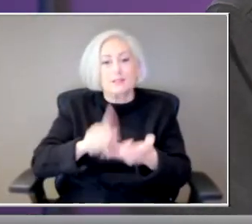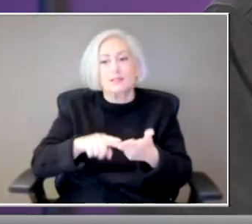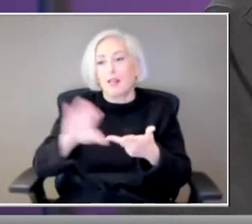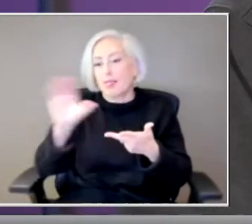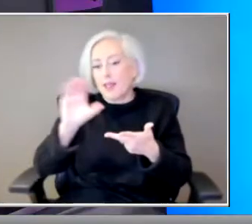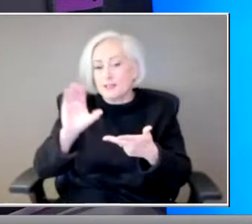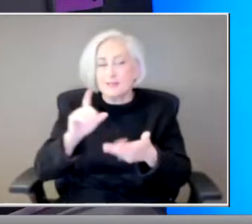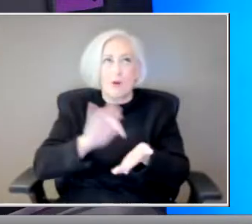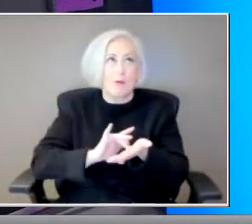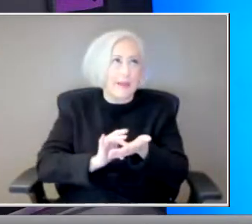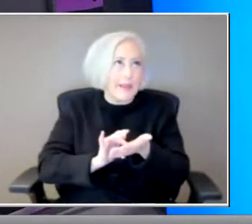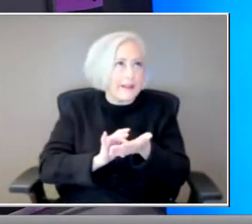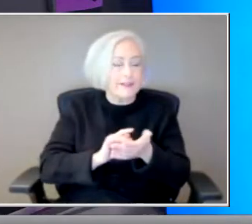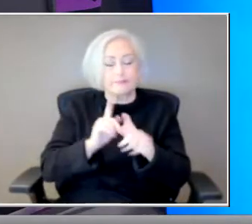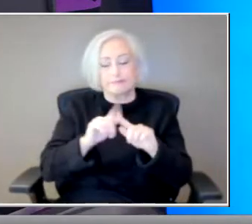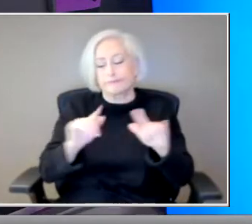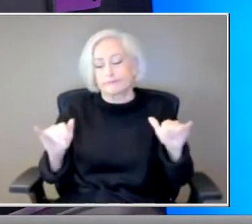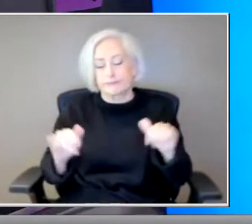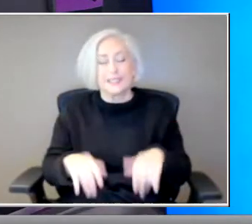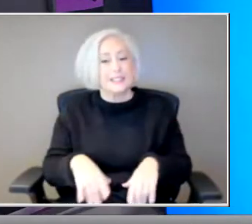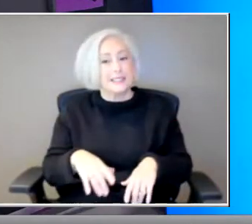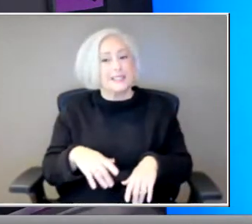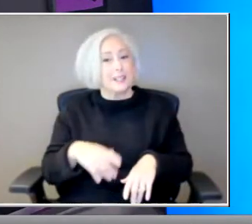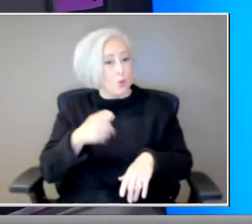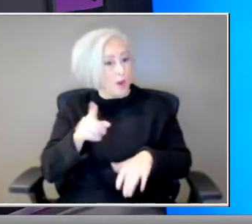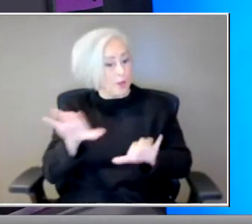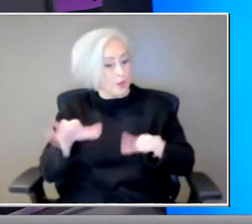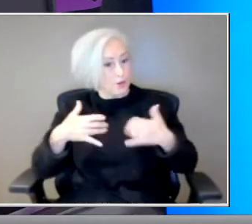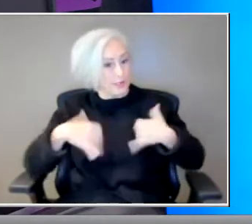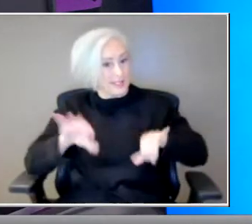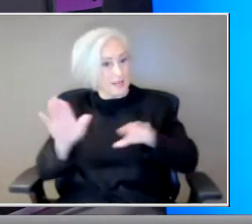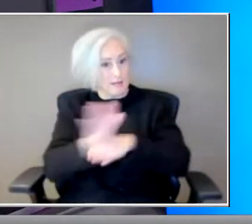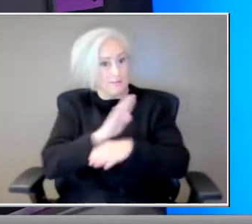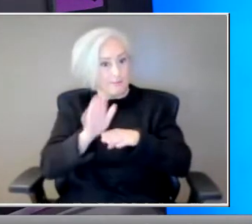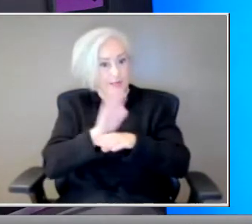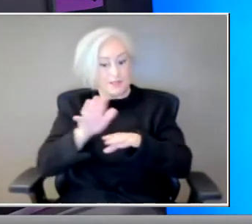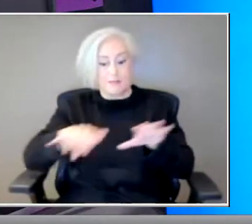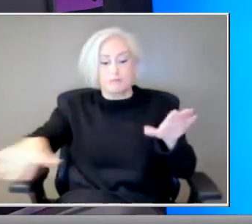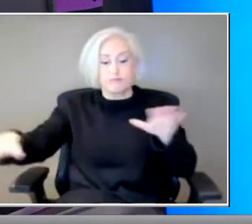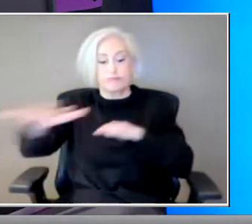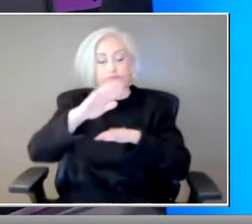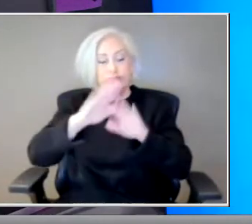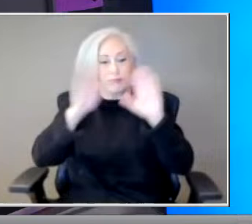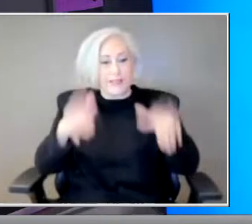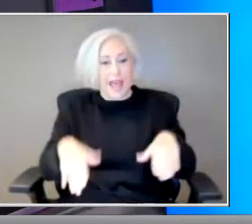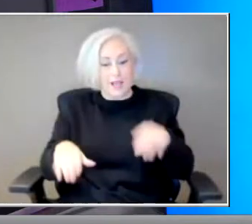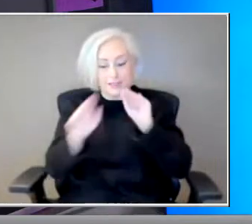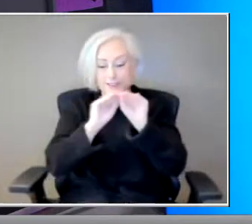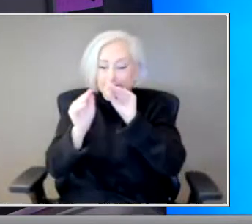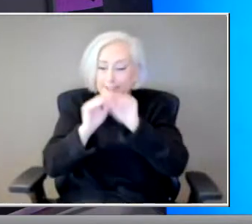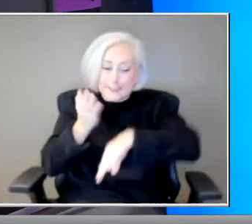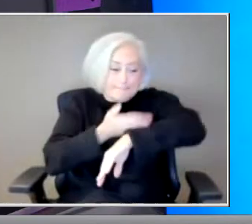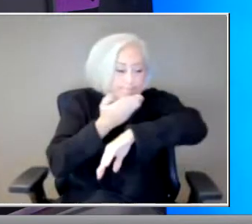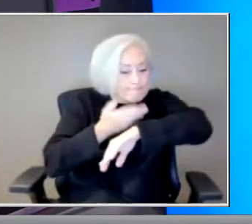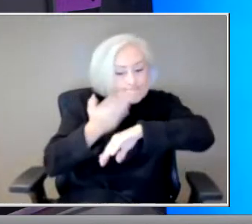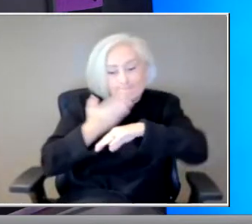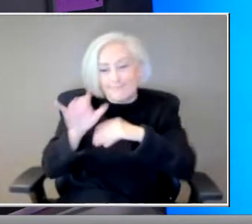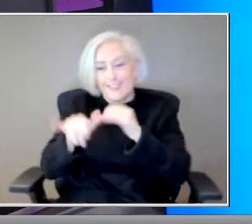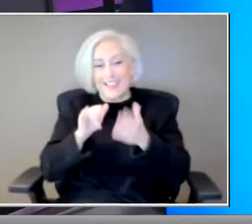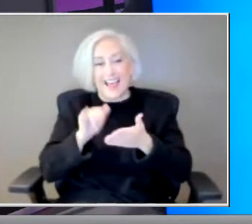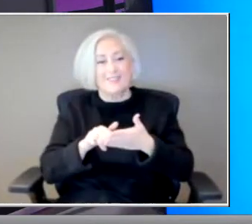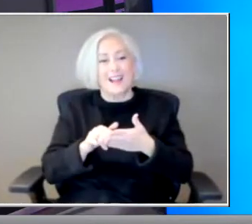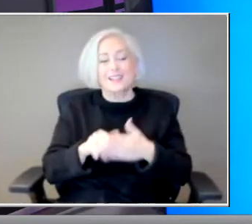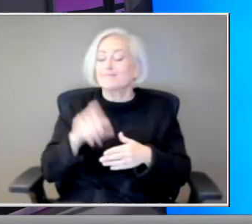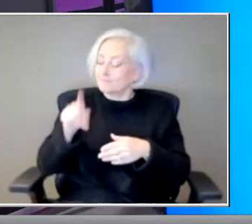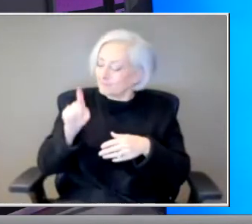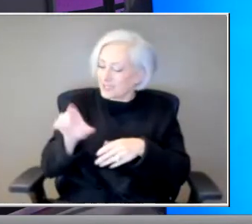it's working. You're still out doing things around the house. You're still Mr. Fix-It, Mr. Builder, Mr. Handyman, all that. Got to stay busy.